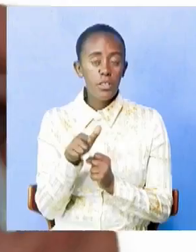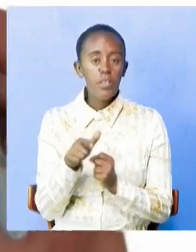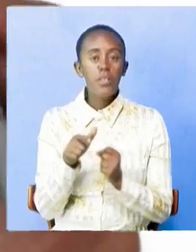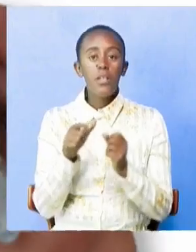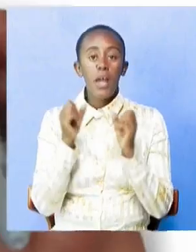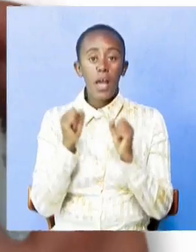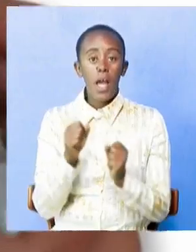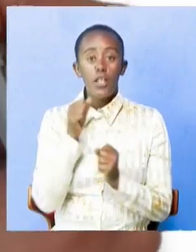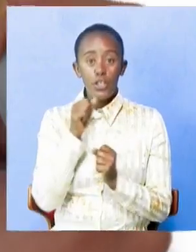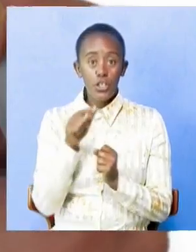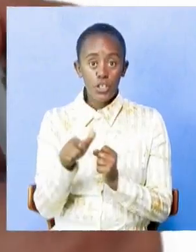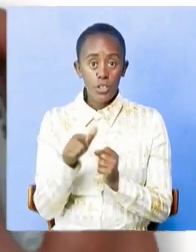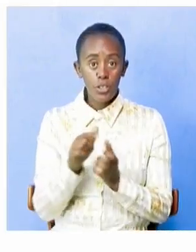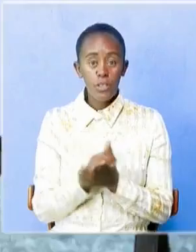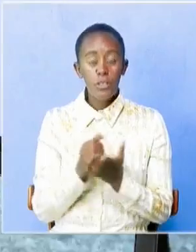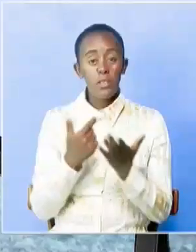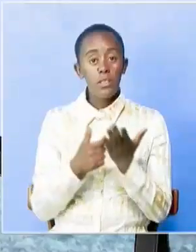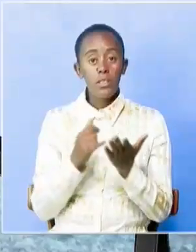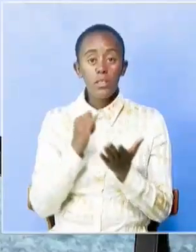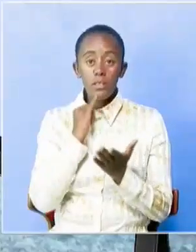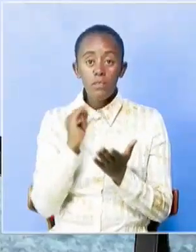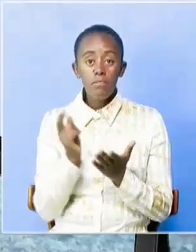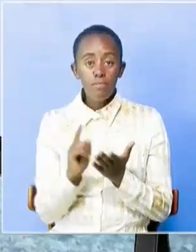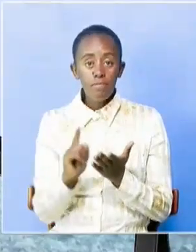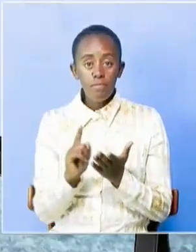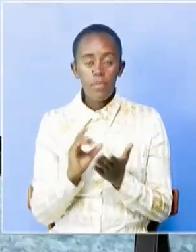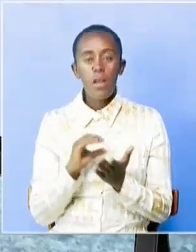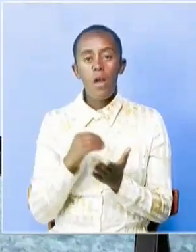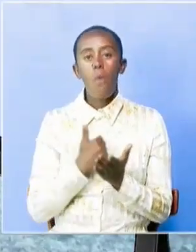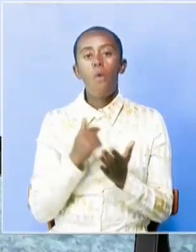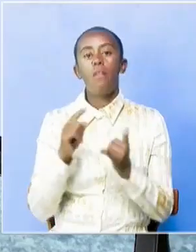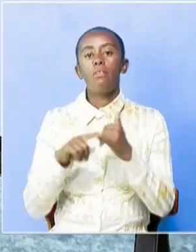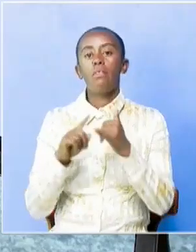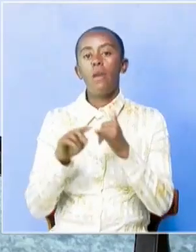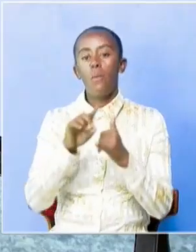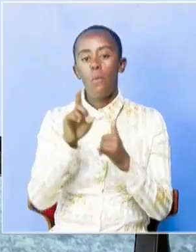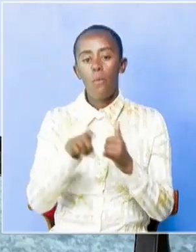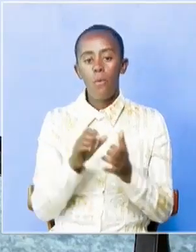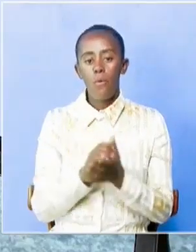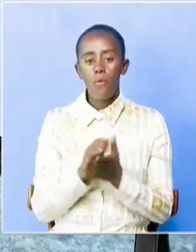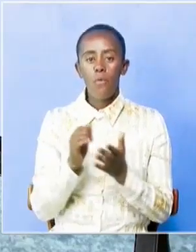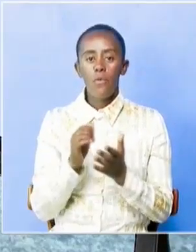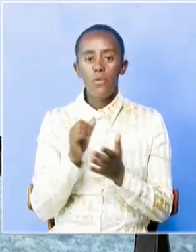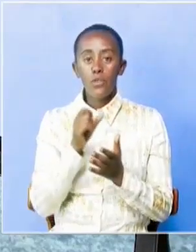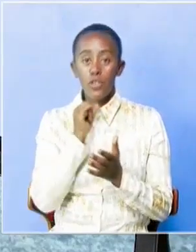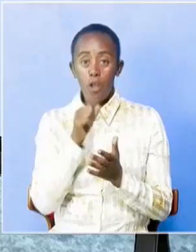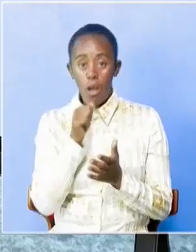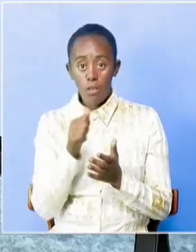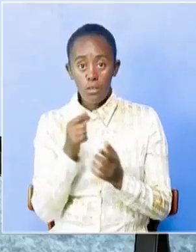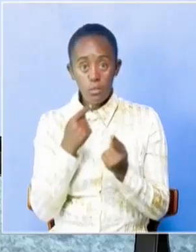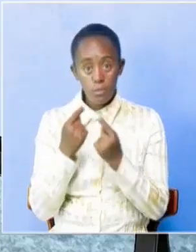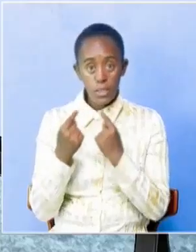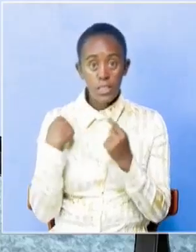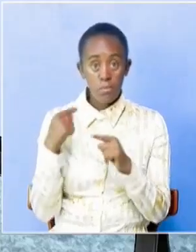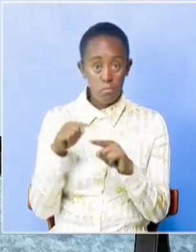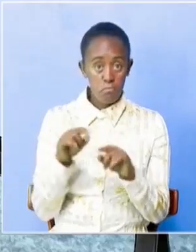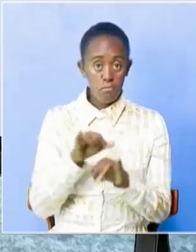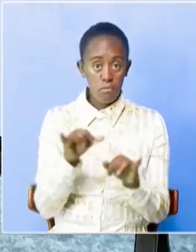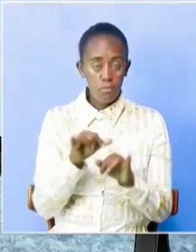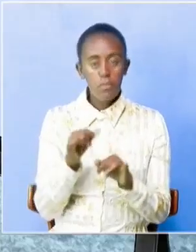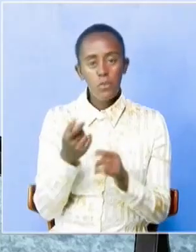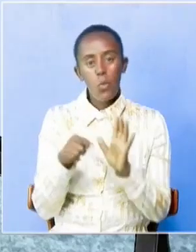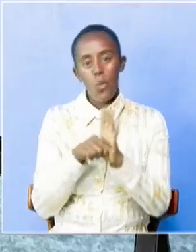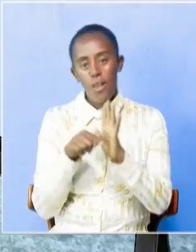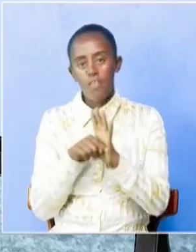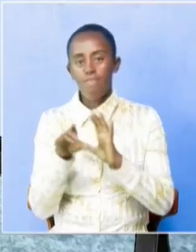Can she? This is our tag question. Since this is negative, we made it positive. So